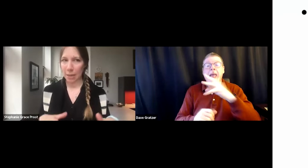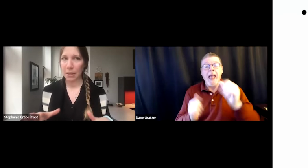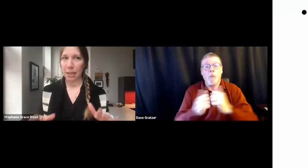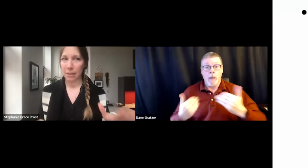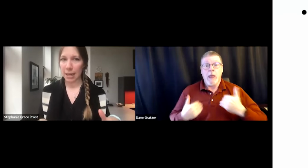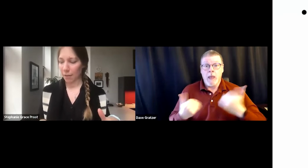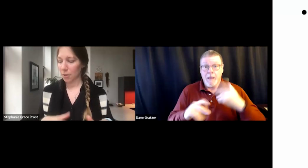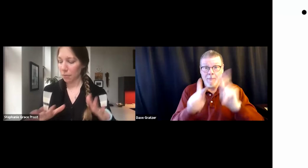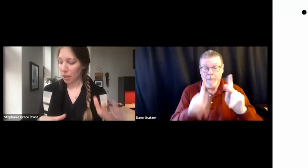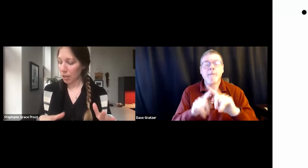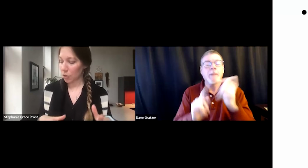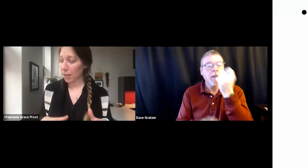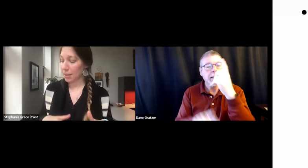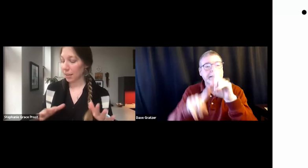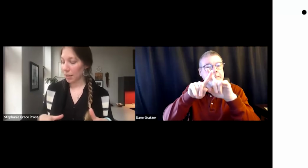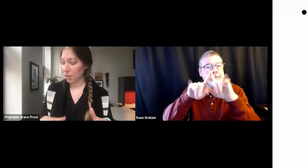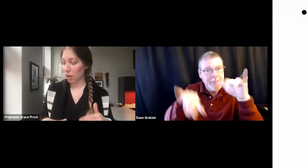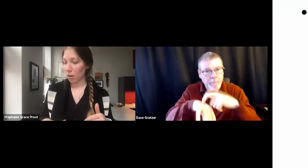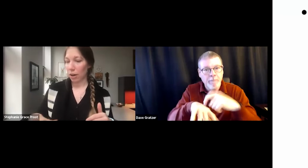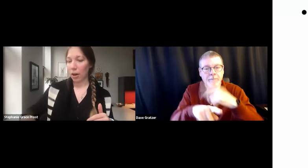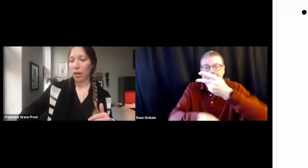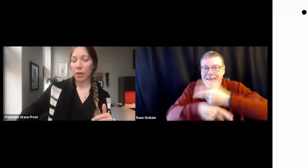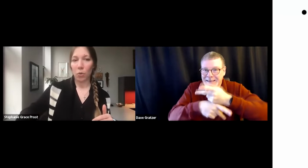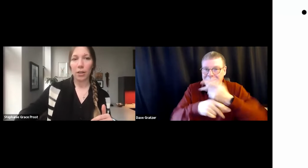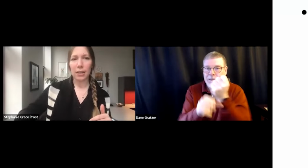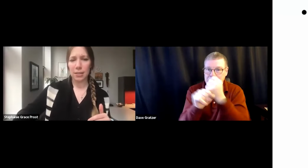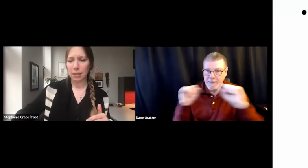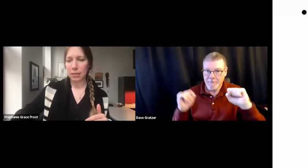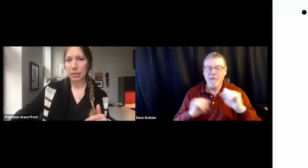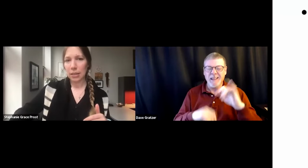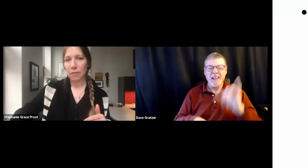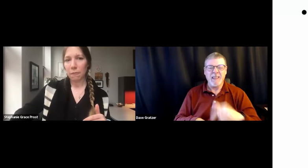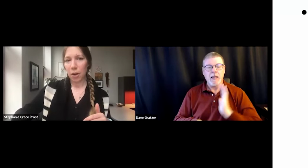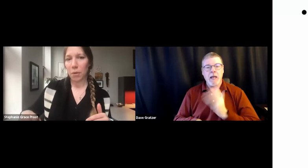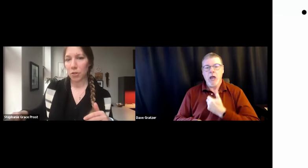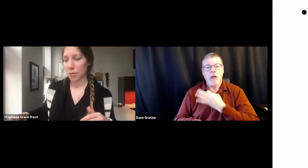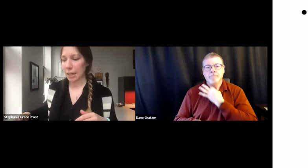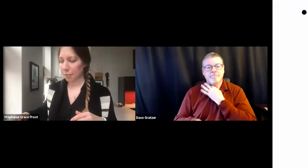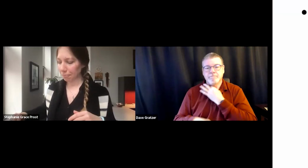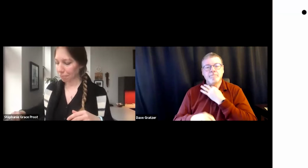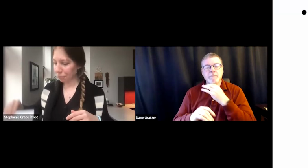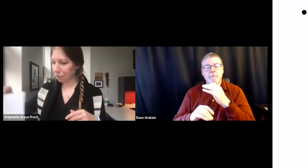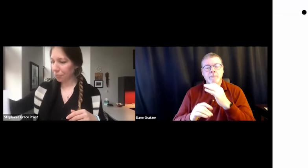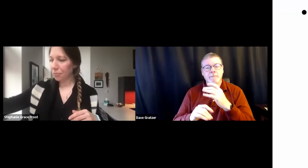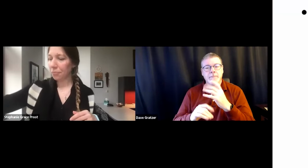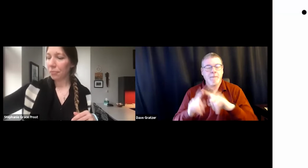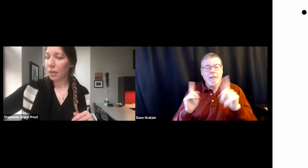also keeping them safe. So strengths and limits are an area of inquiry that is very much so needed.